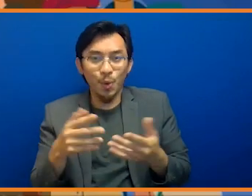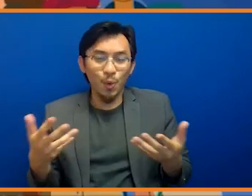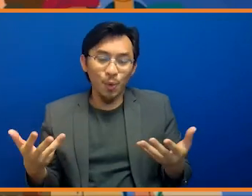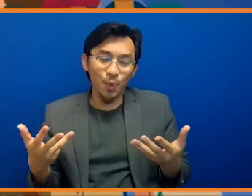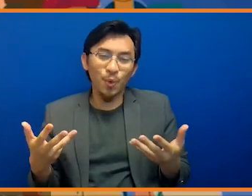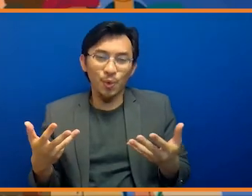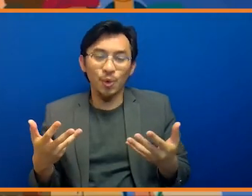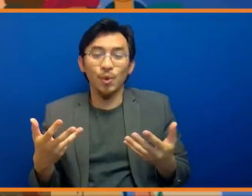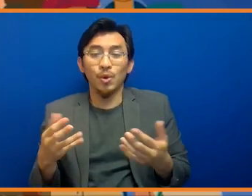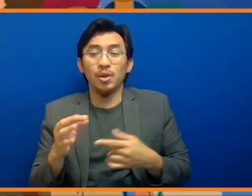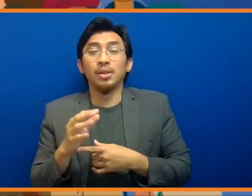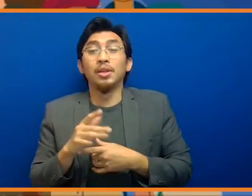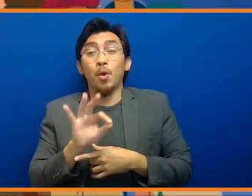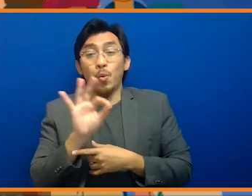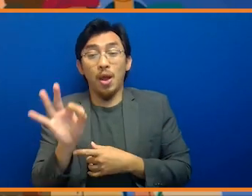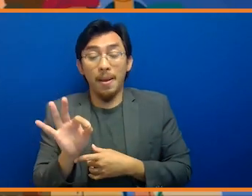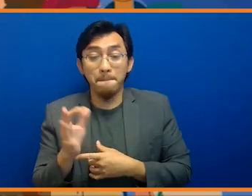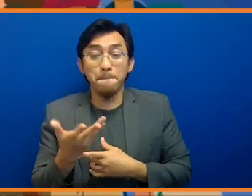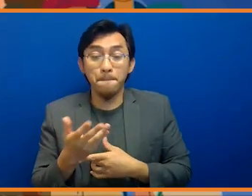Yeah, because